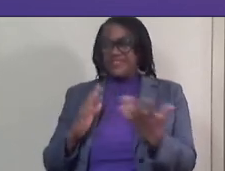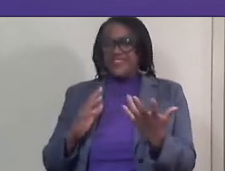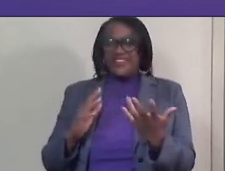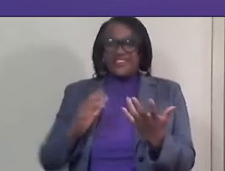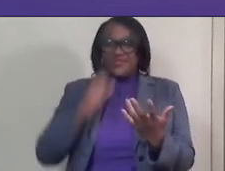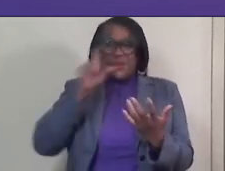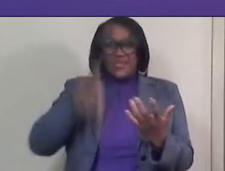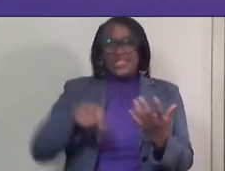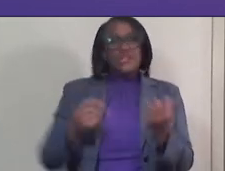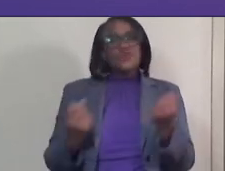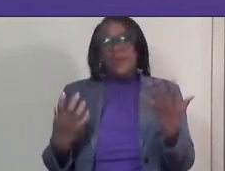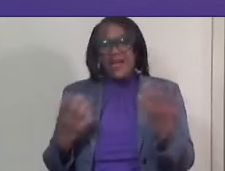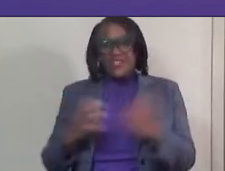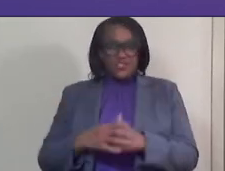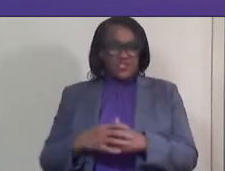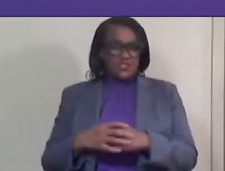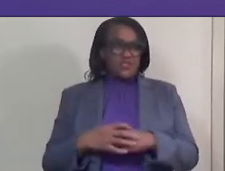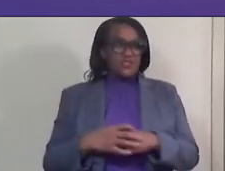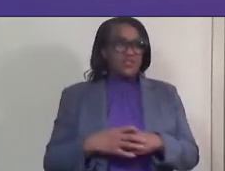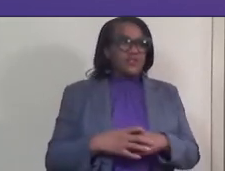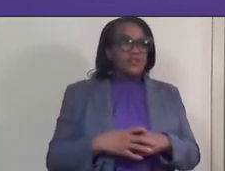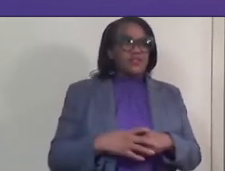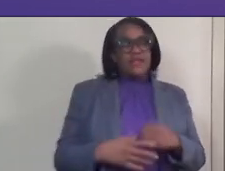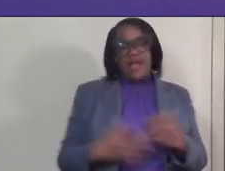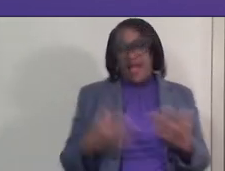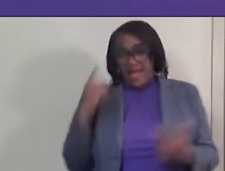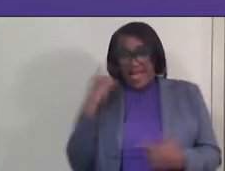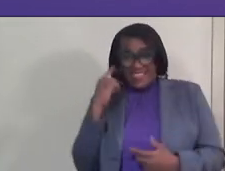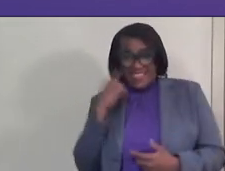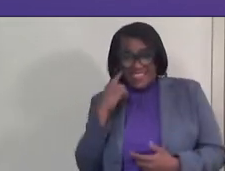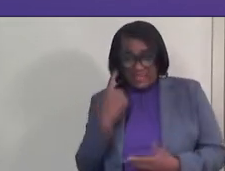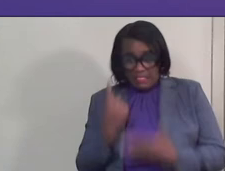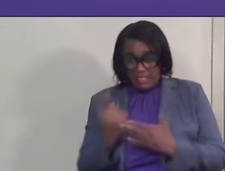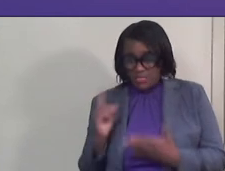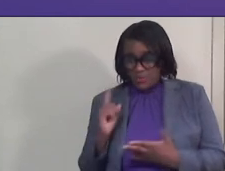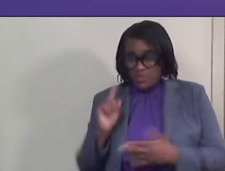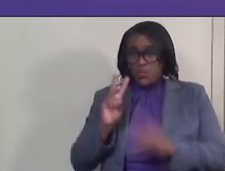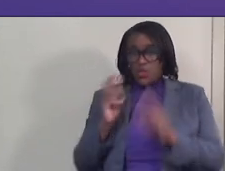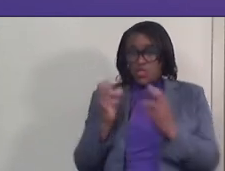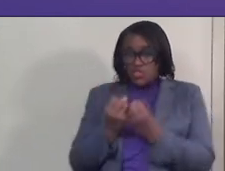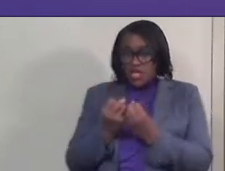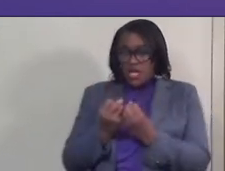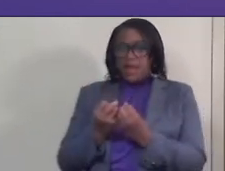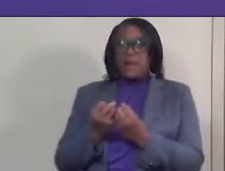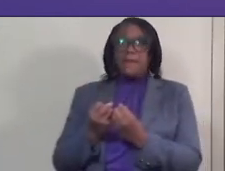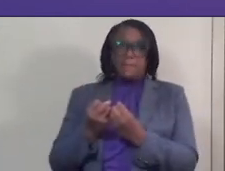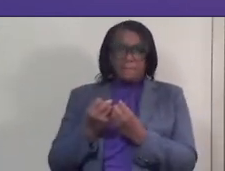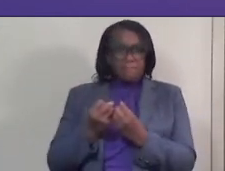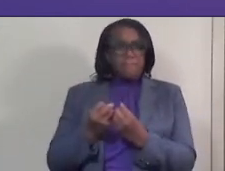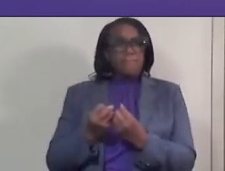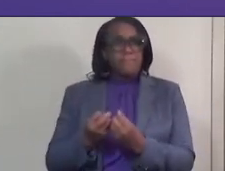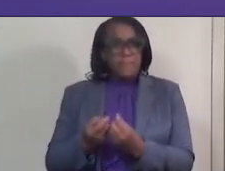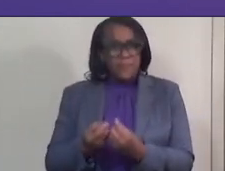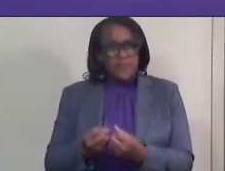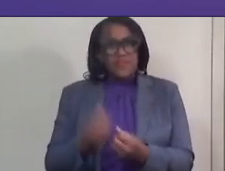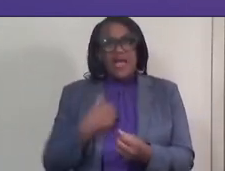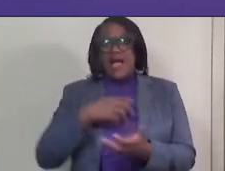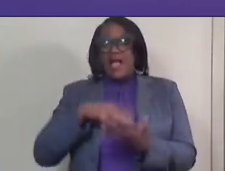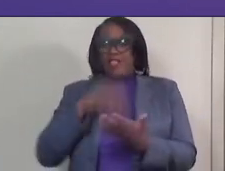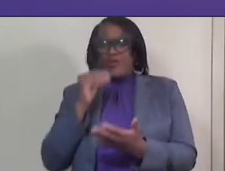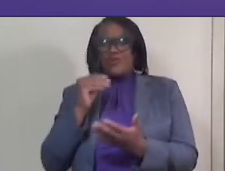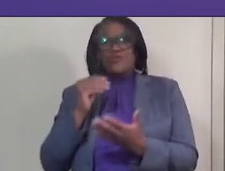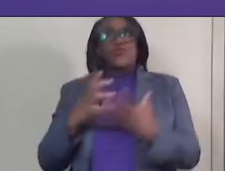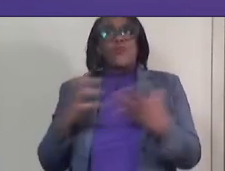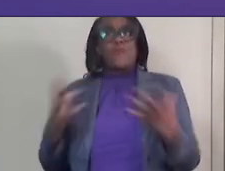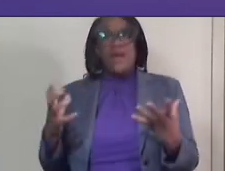much. Yeah. And I think, you know, in last week's workshop, Tamisha, who I learned so much from,